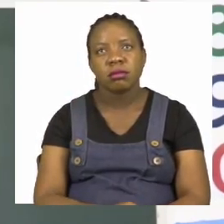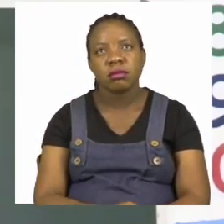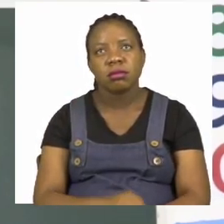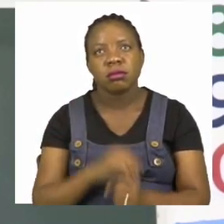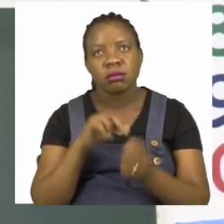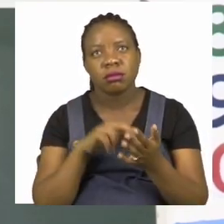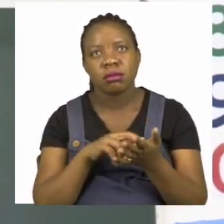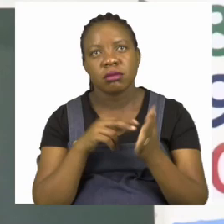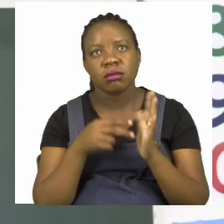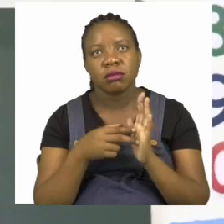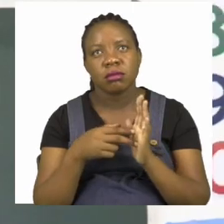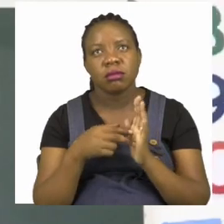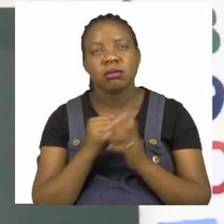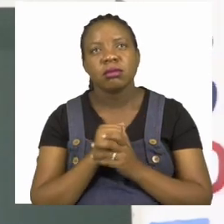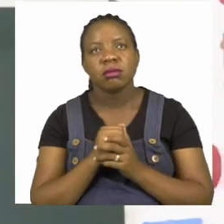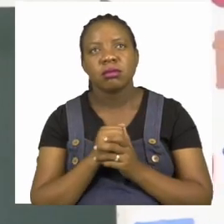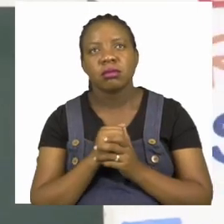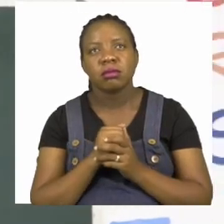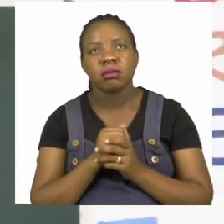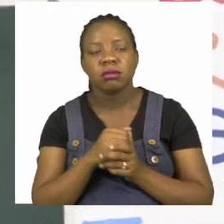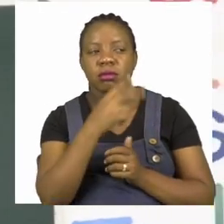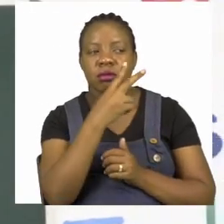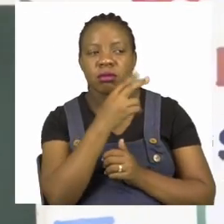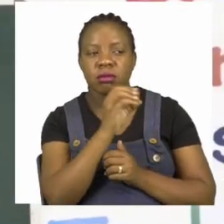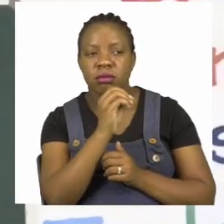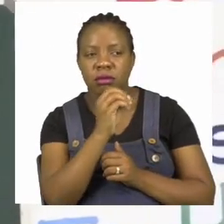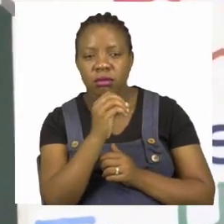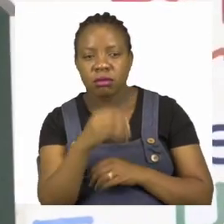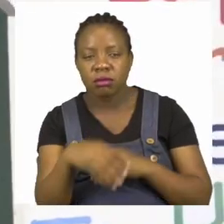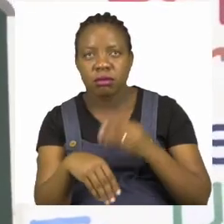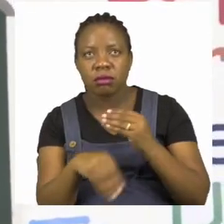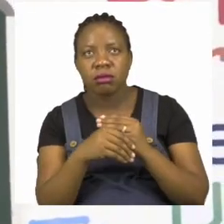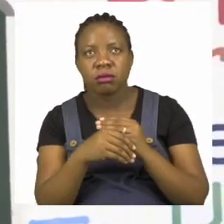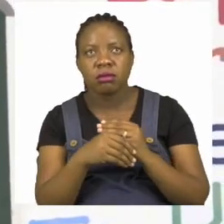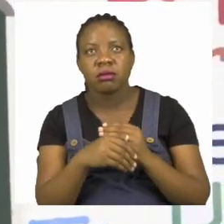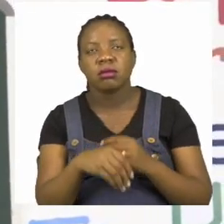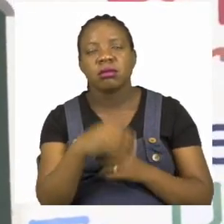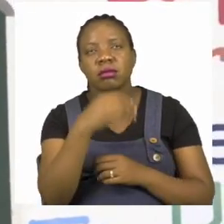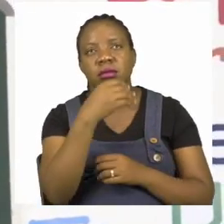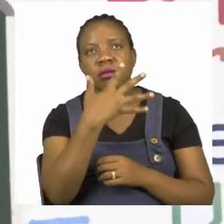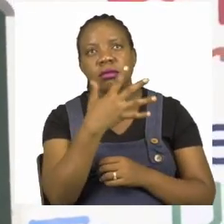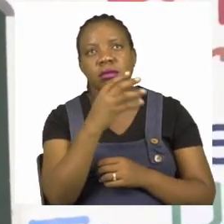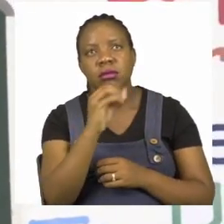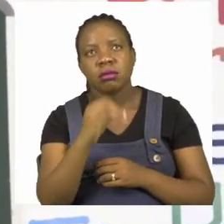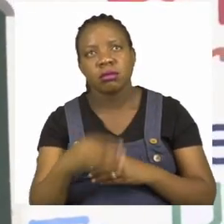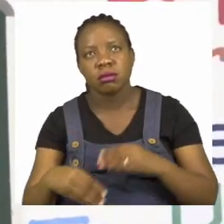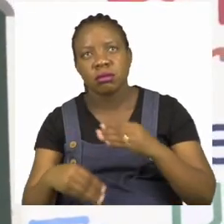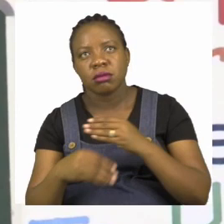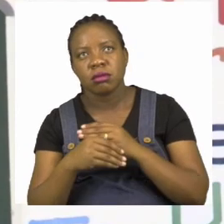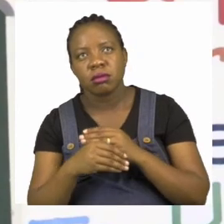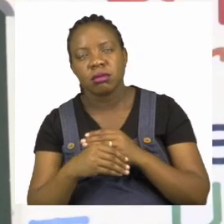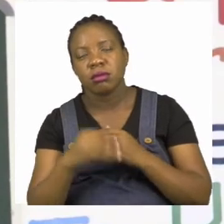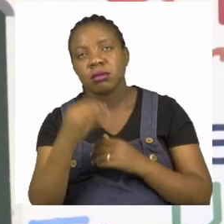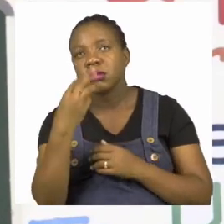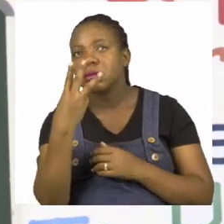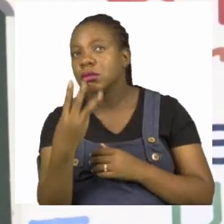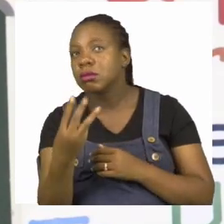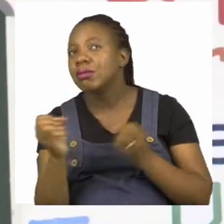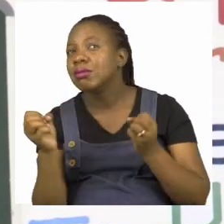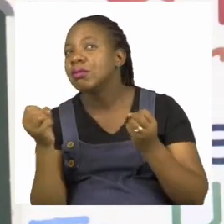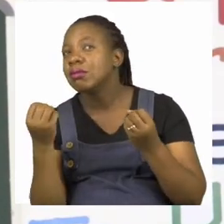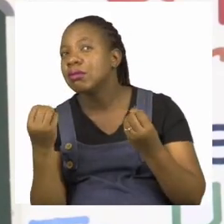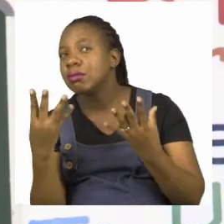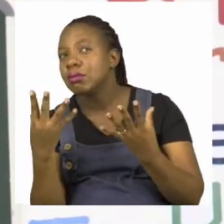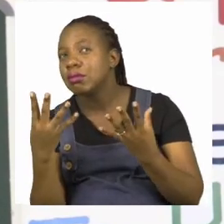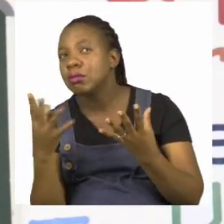means that if we add 200 plus 50 plus 3,